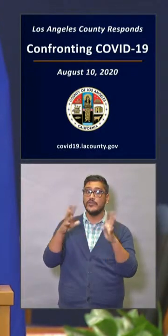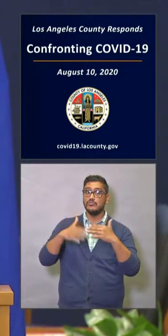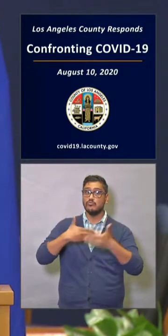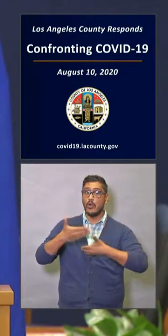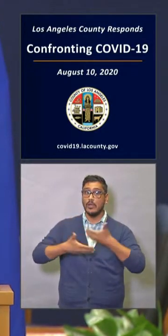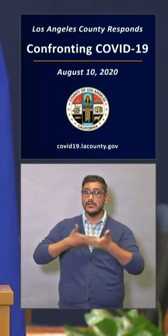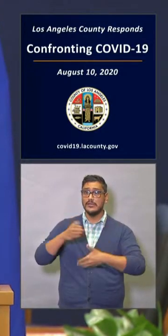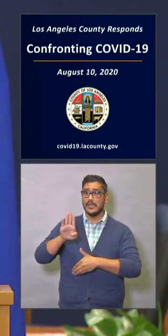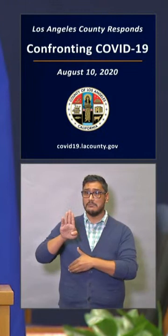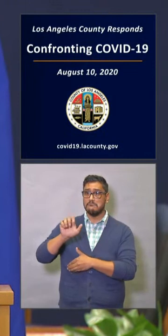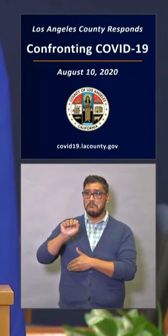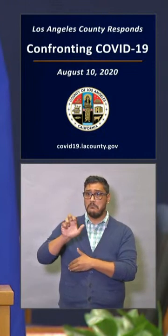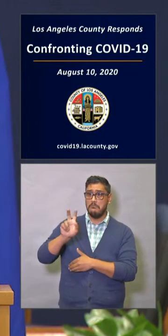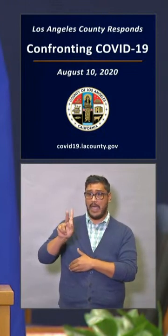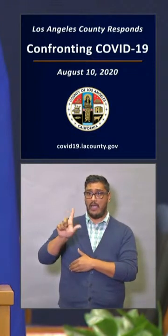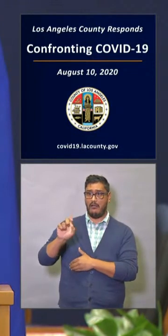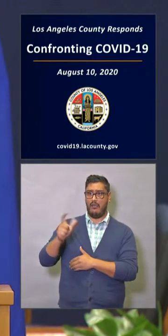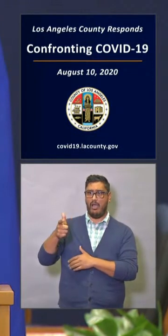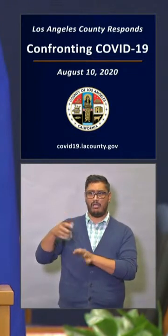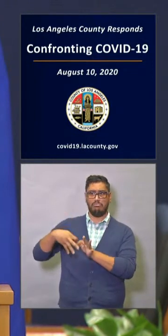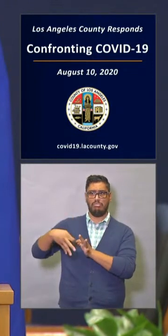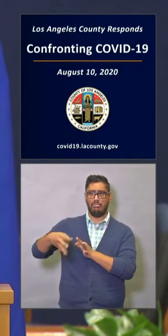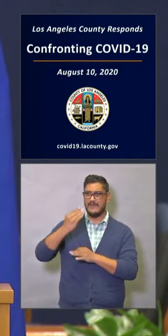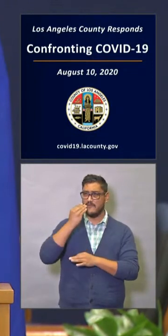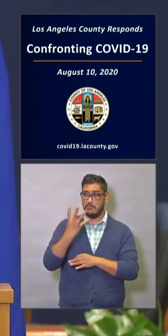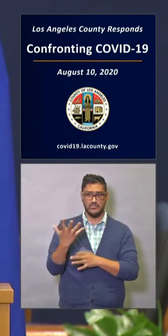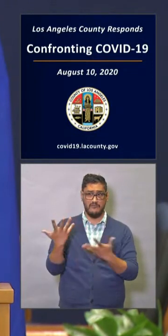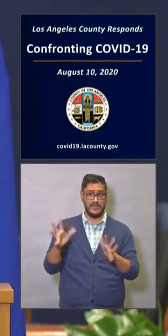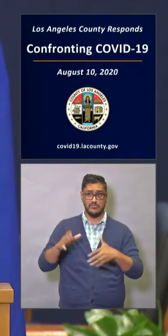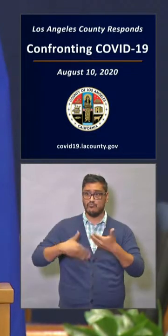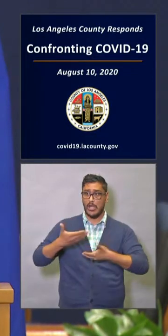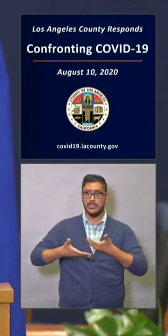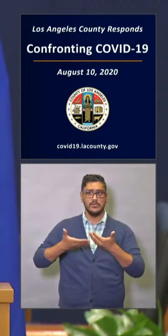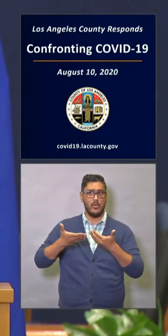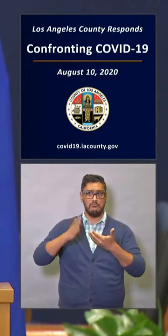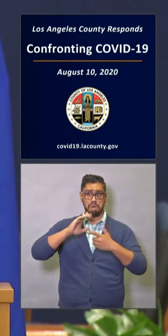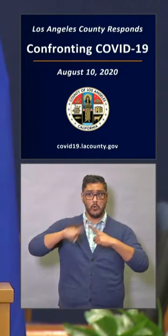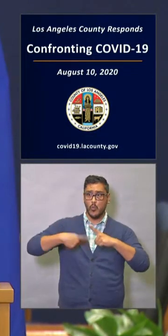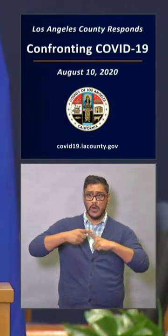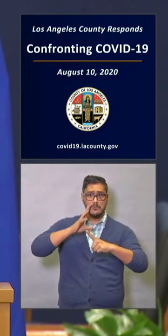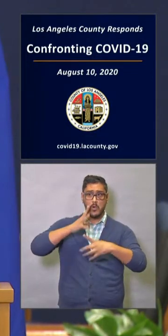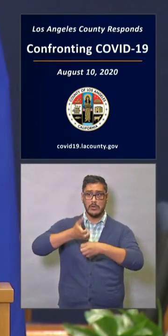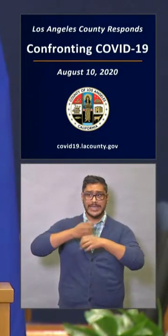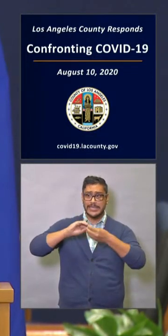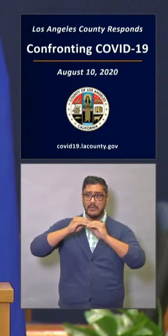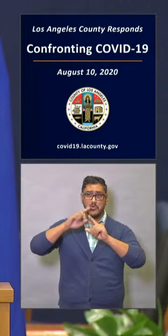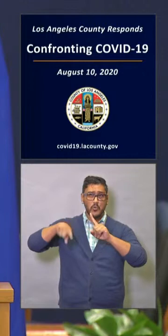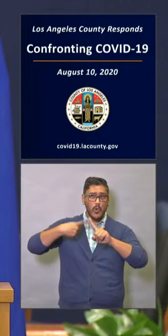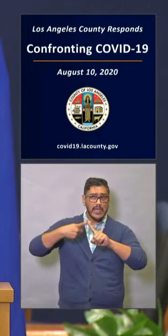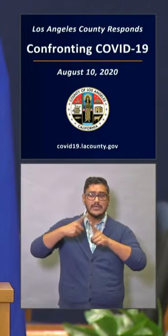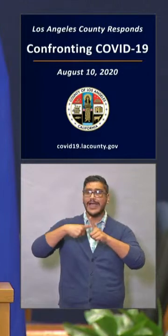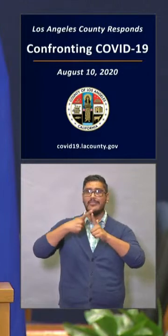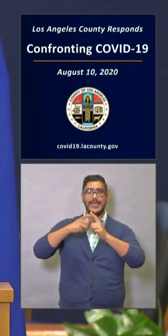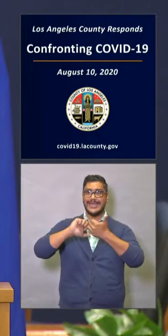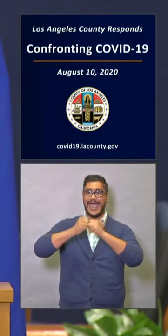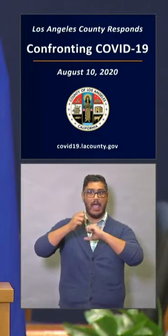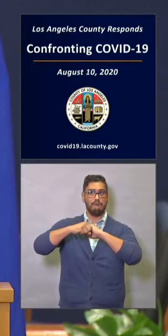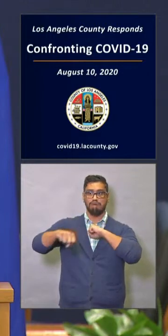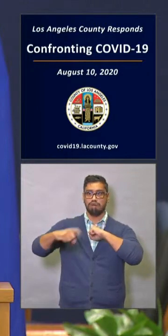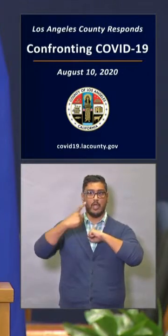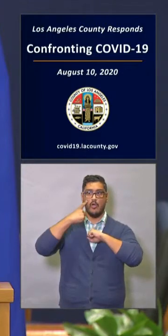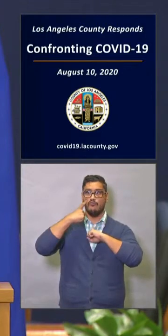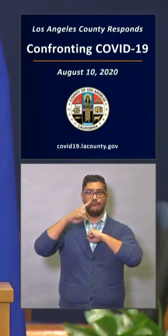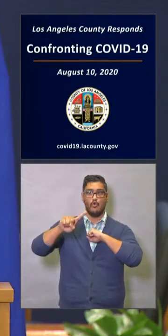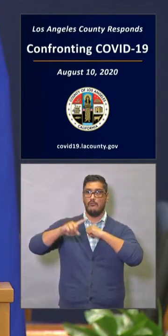the backlog. So do you have any idea when you'll be getting those numbers, and then how long it might take to